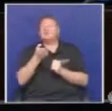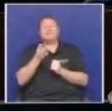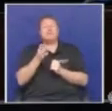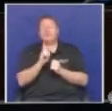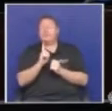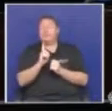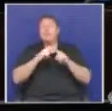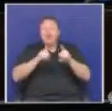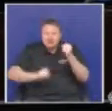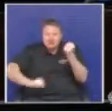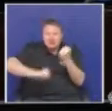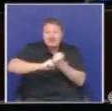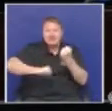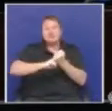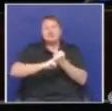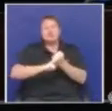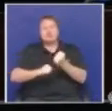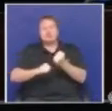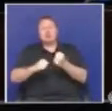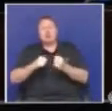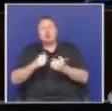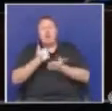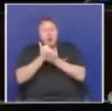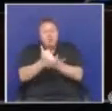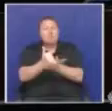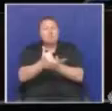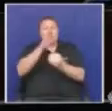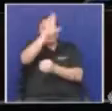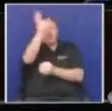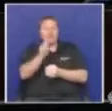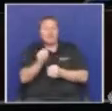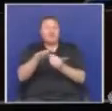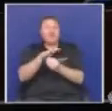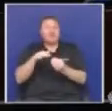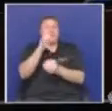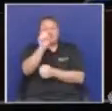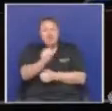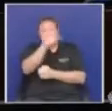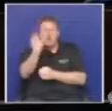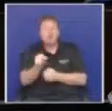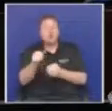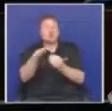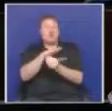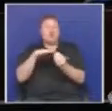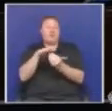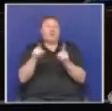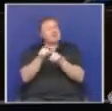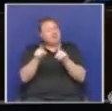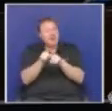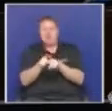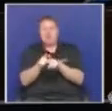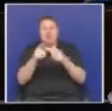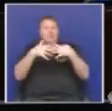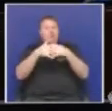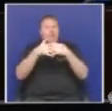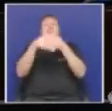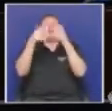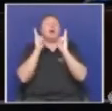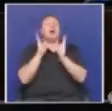assist, support the African family, the South African family, to be restored and for our